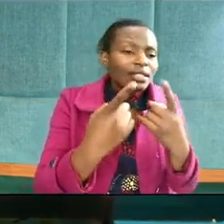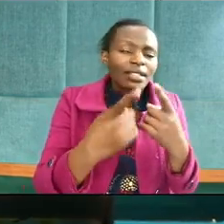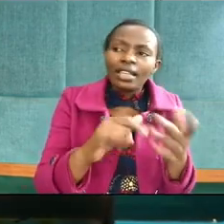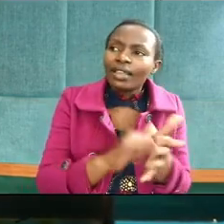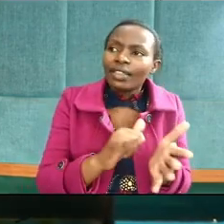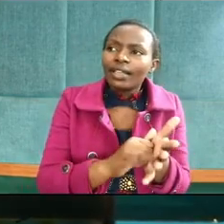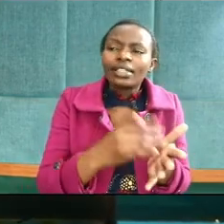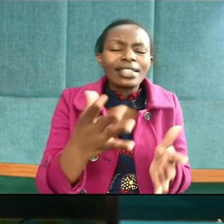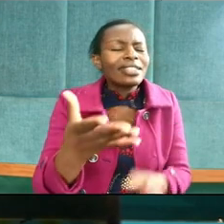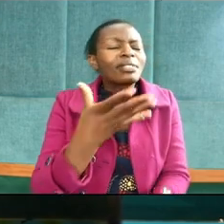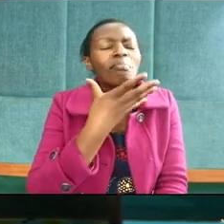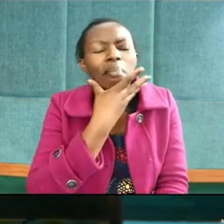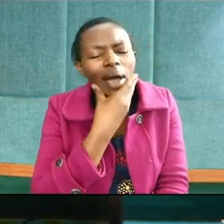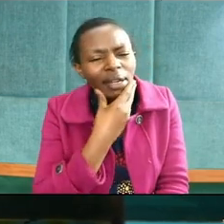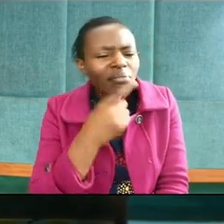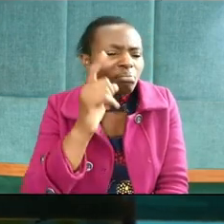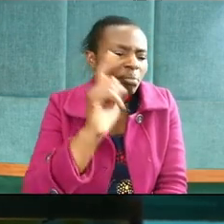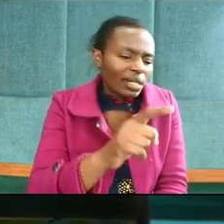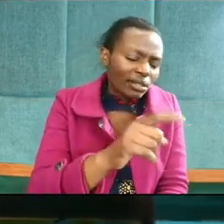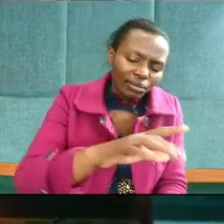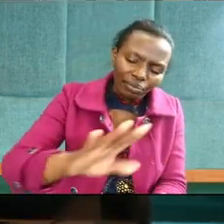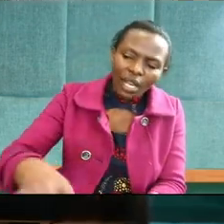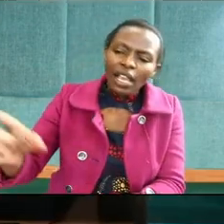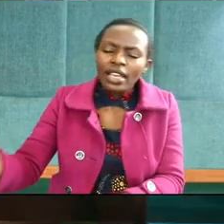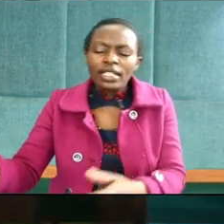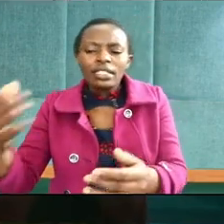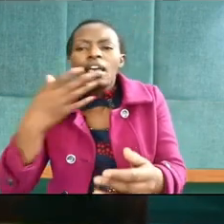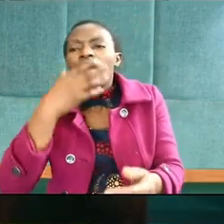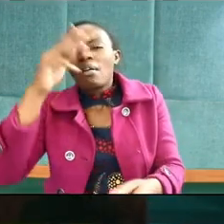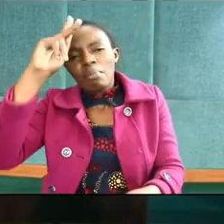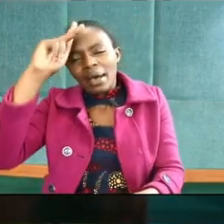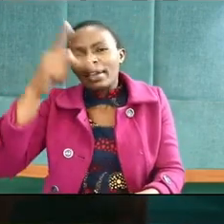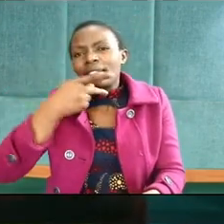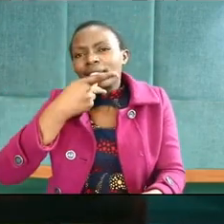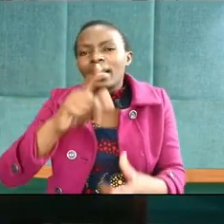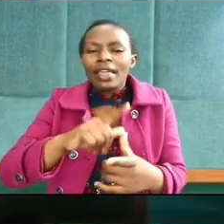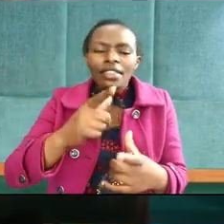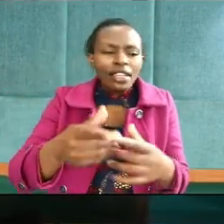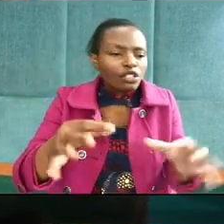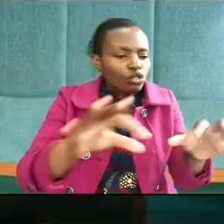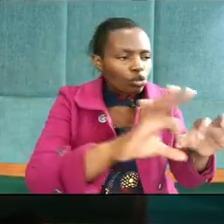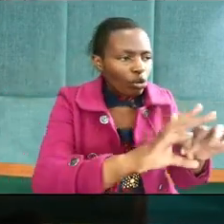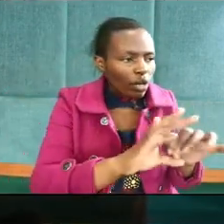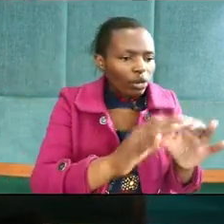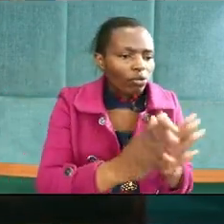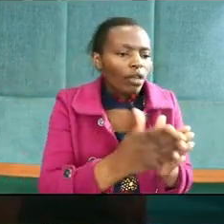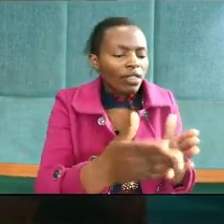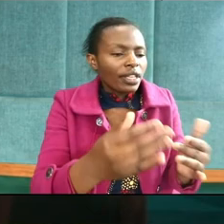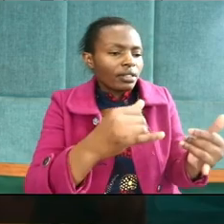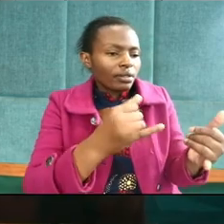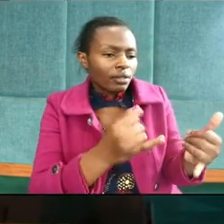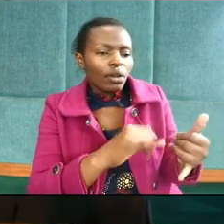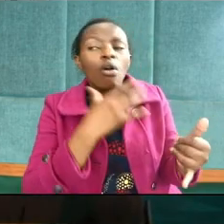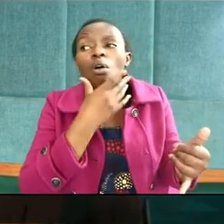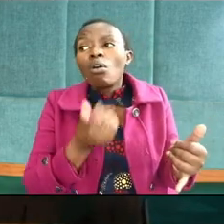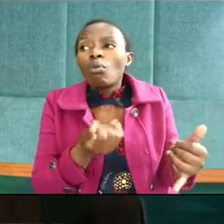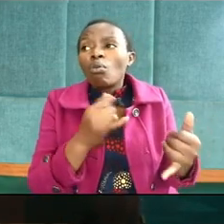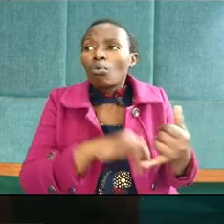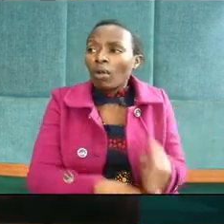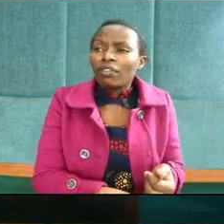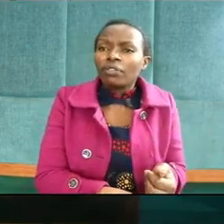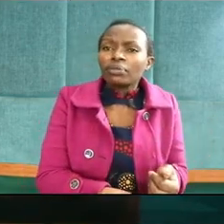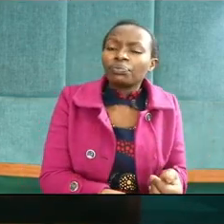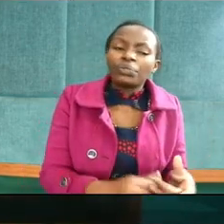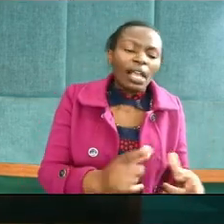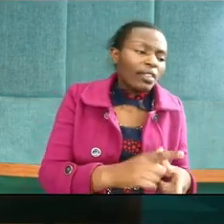a man shall leave his father and mother and be joined to his wife. Here is the assumption that